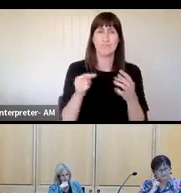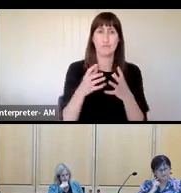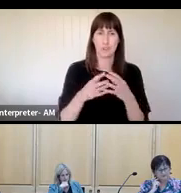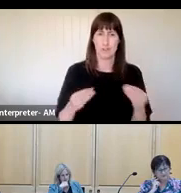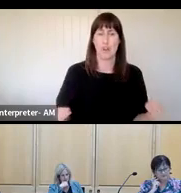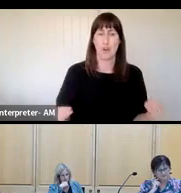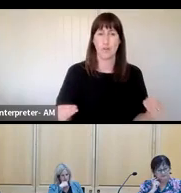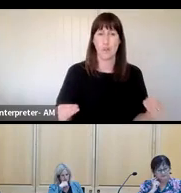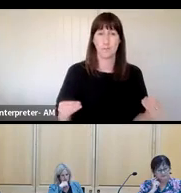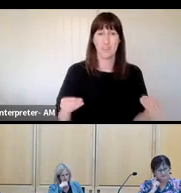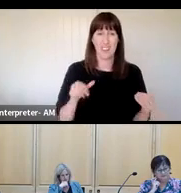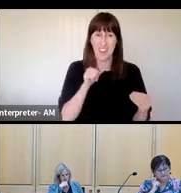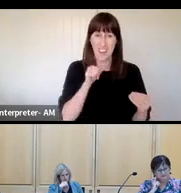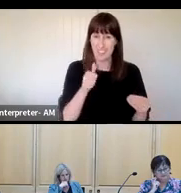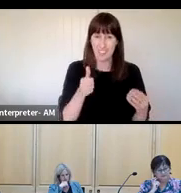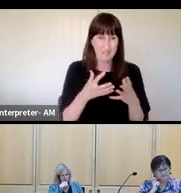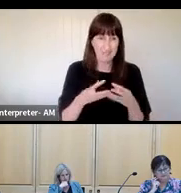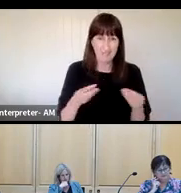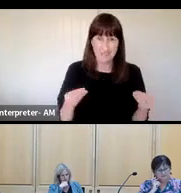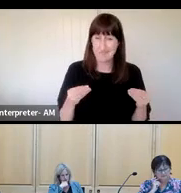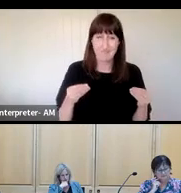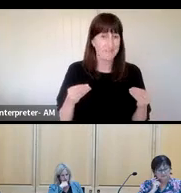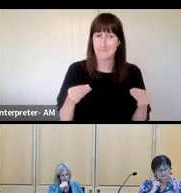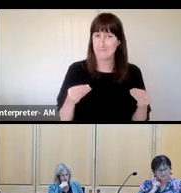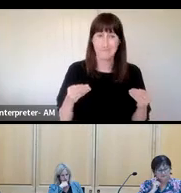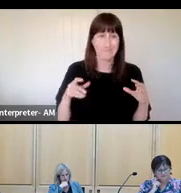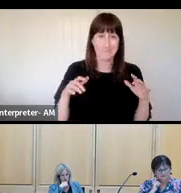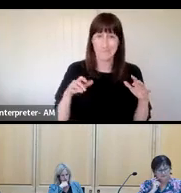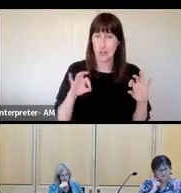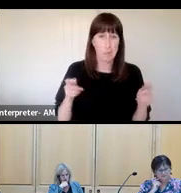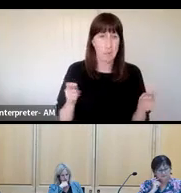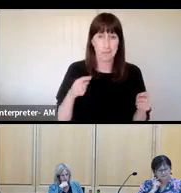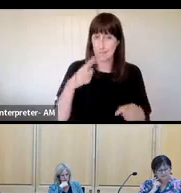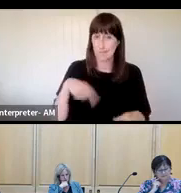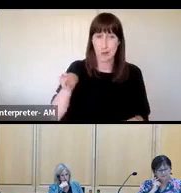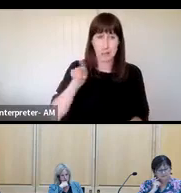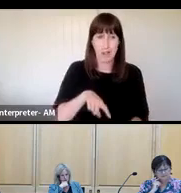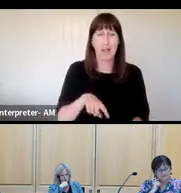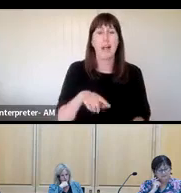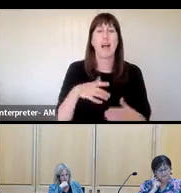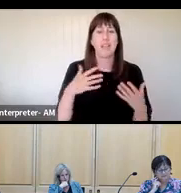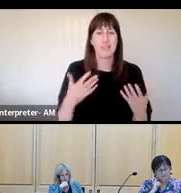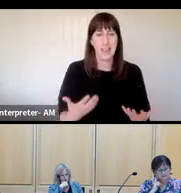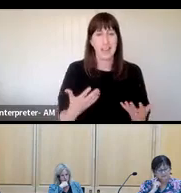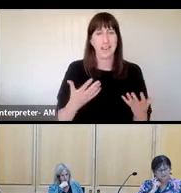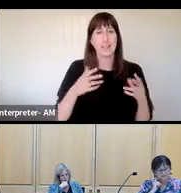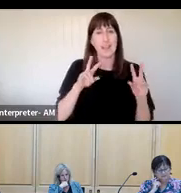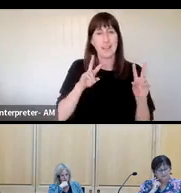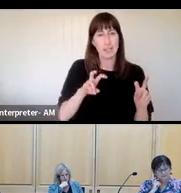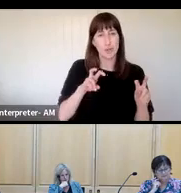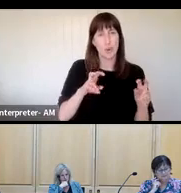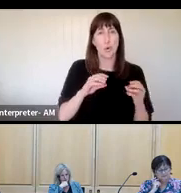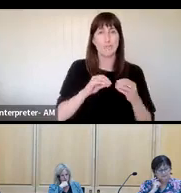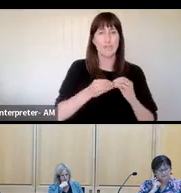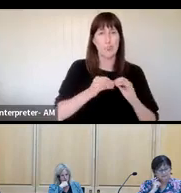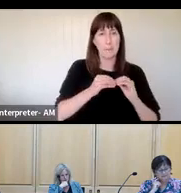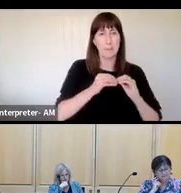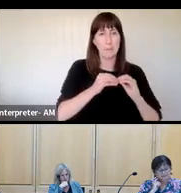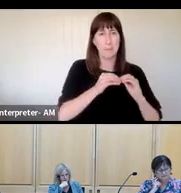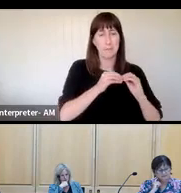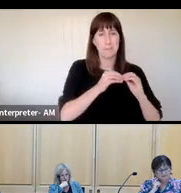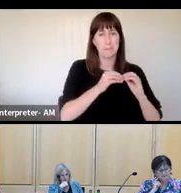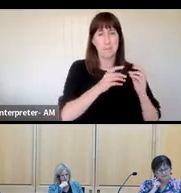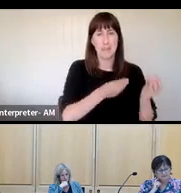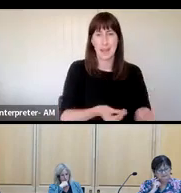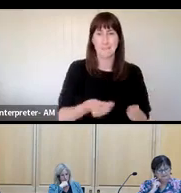When resolution is not possible, then the dispute resolution scheme can put the problem, issue, and dispute back on track for effective and